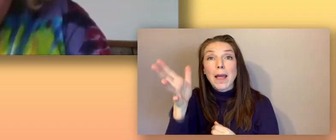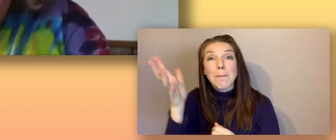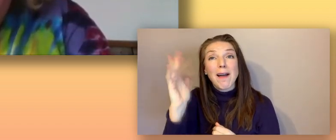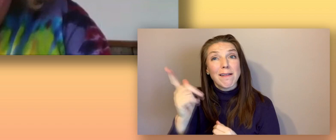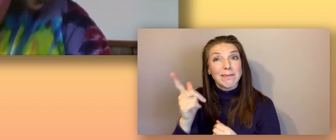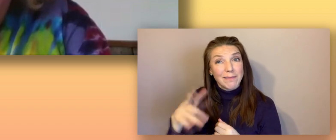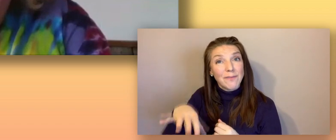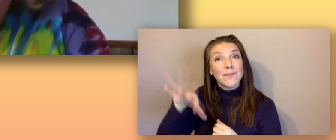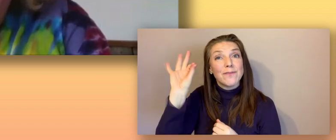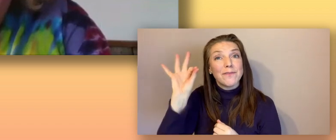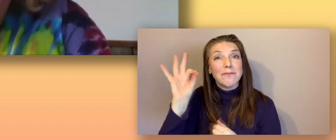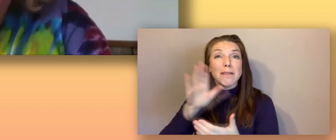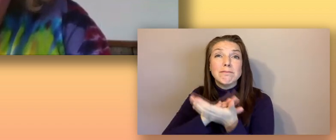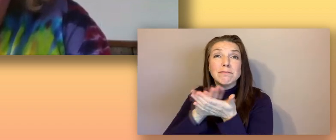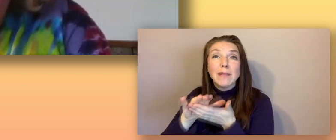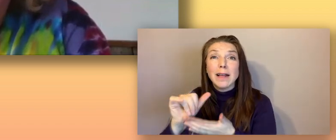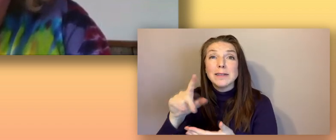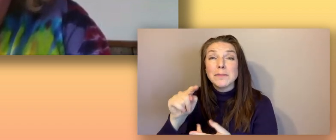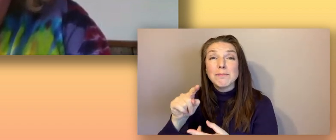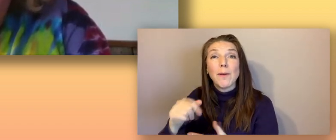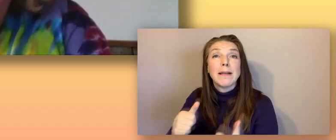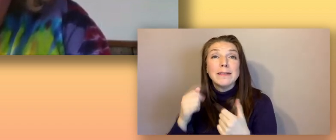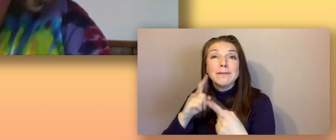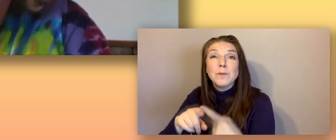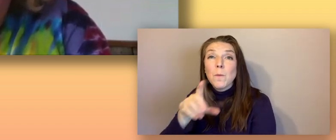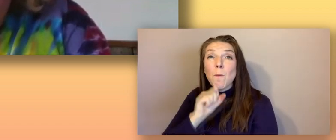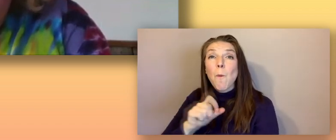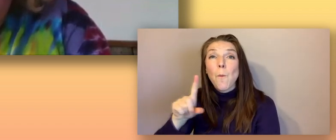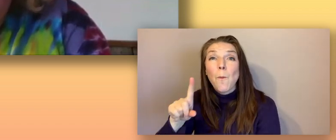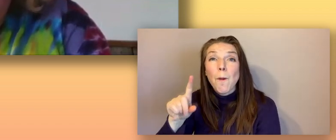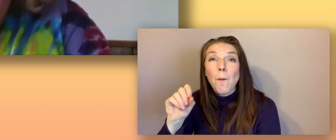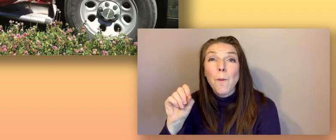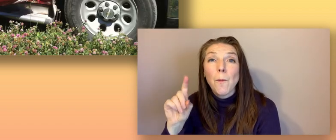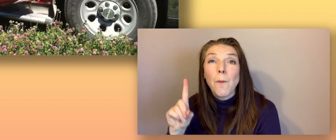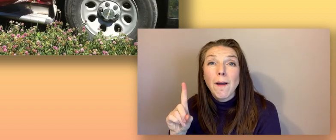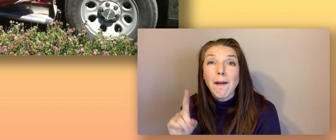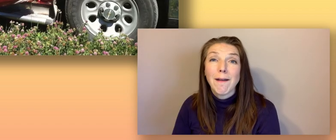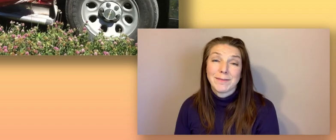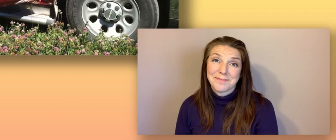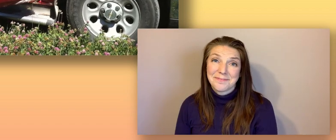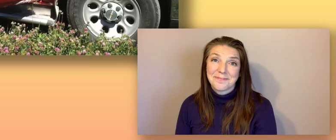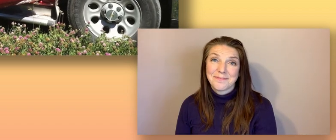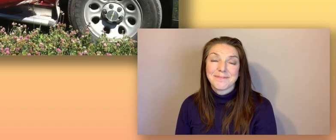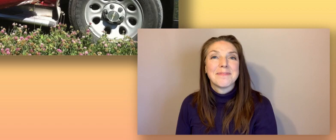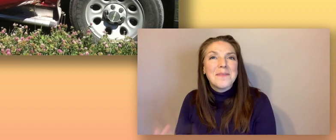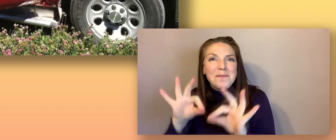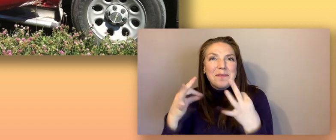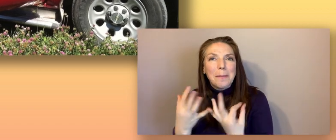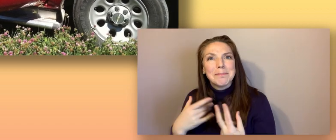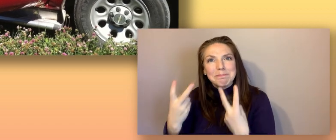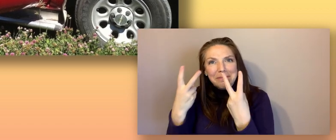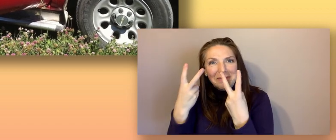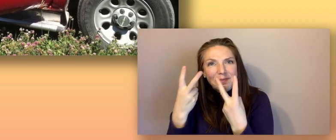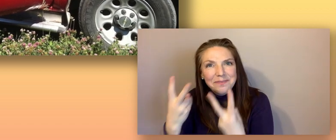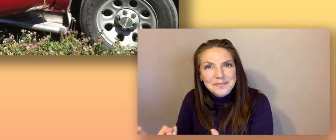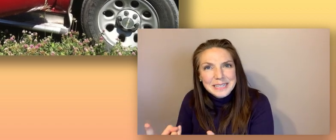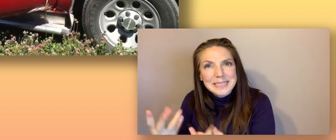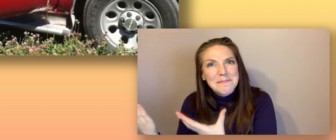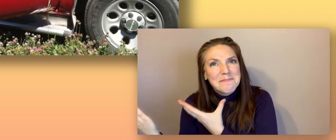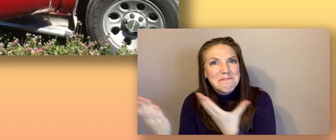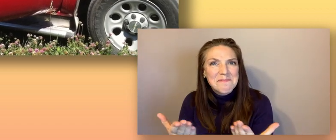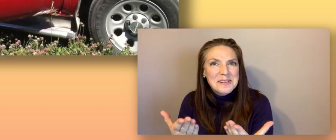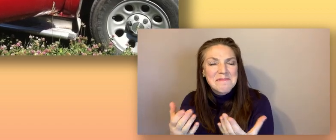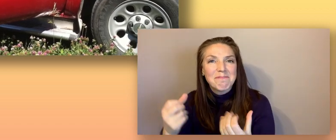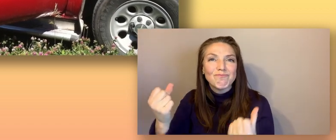apartment in town and lived there until he was 101. We would visit him and take him for a drive in